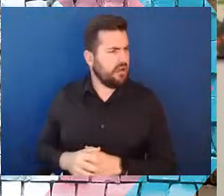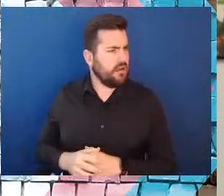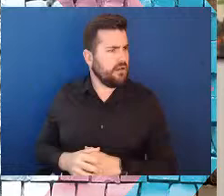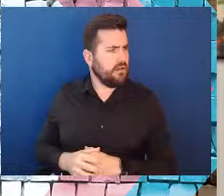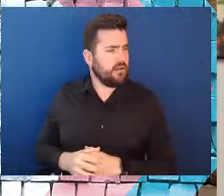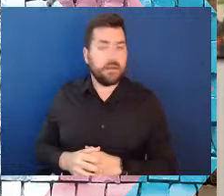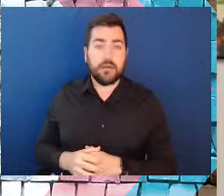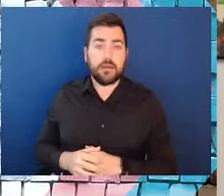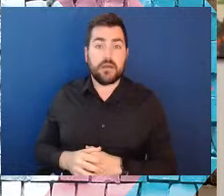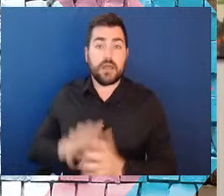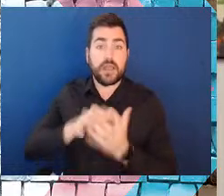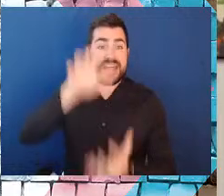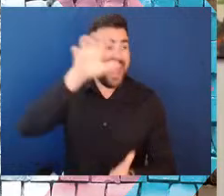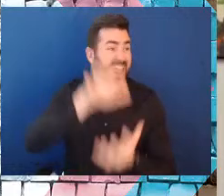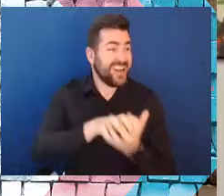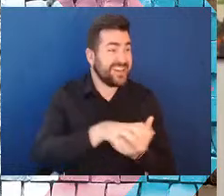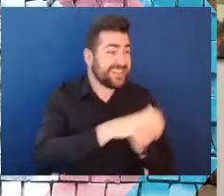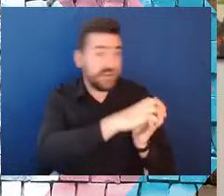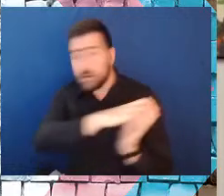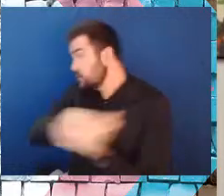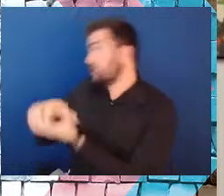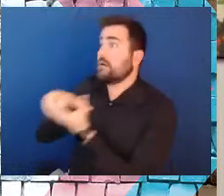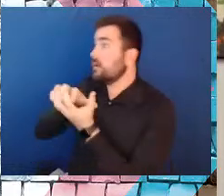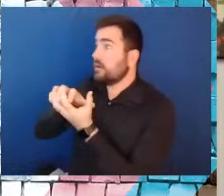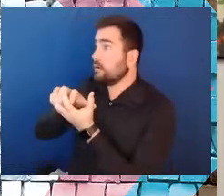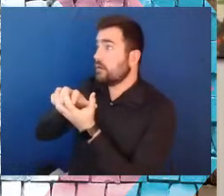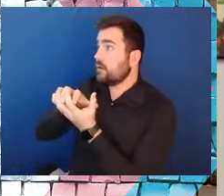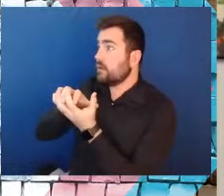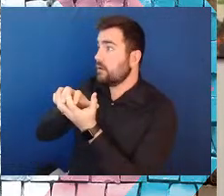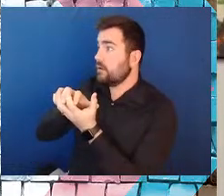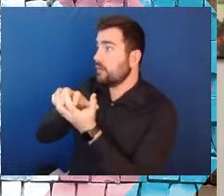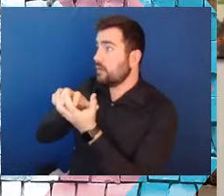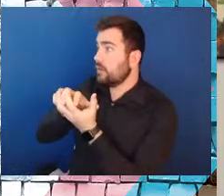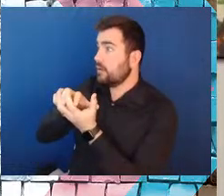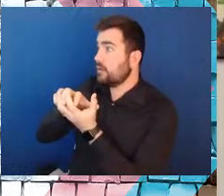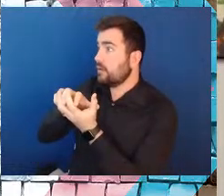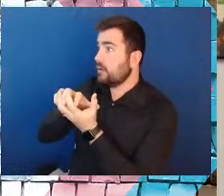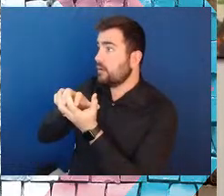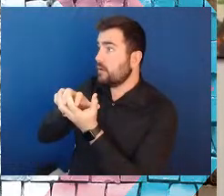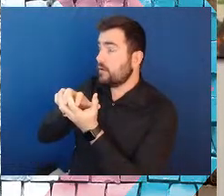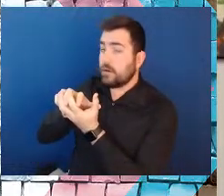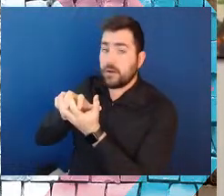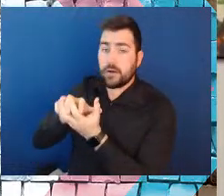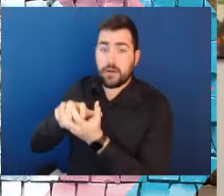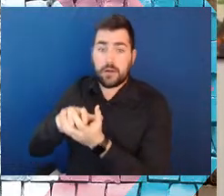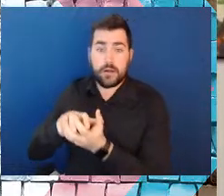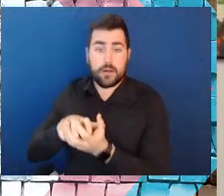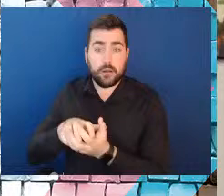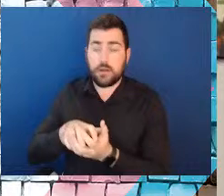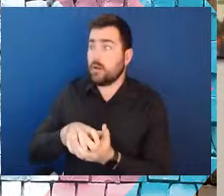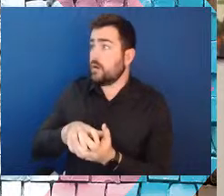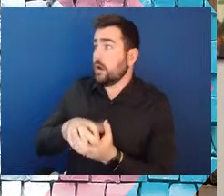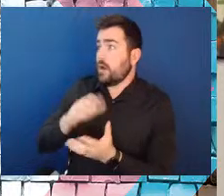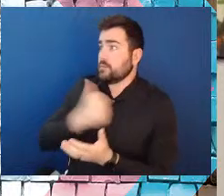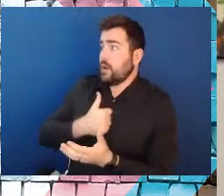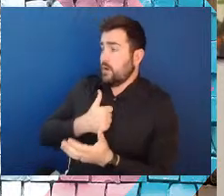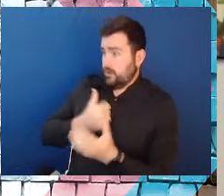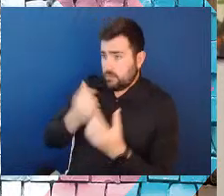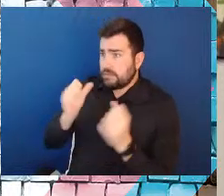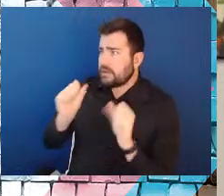And the gator stopped in its tracks. Oh, excuse me. What can I do for you,